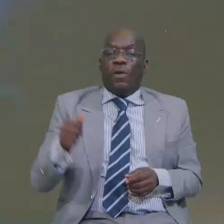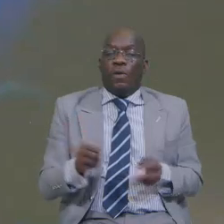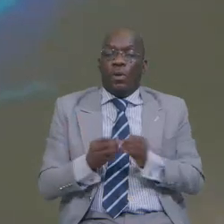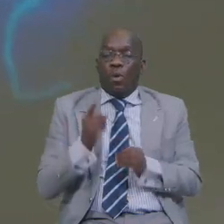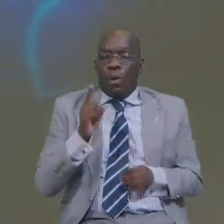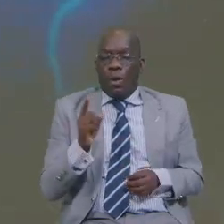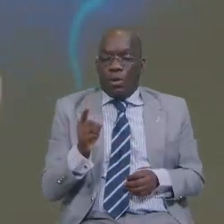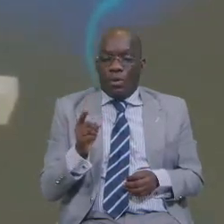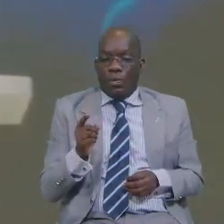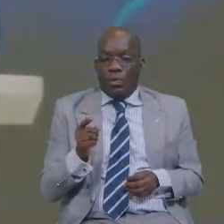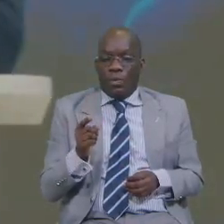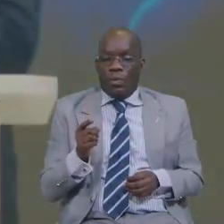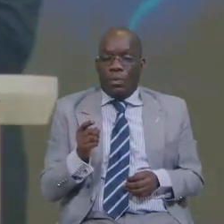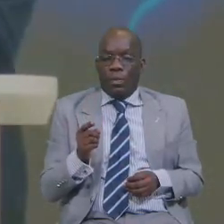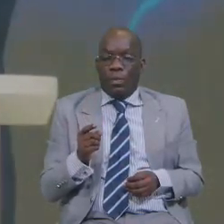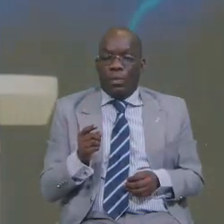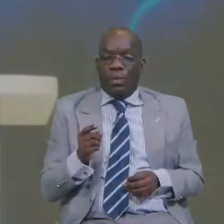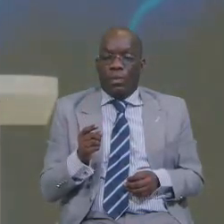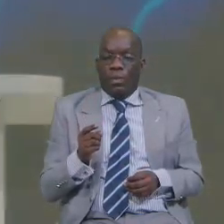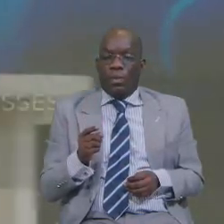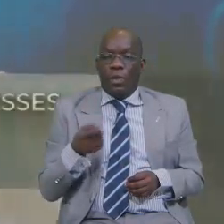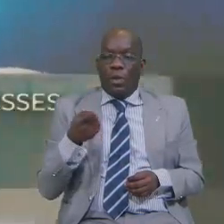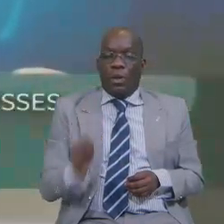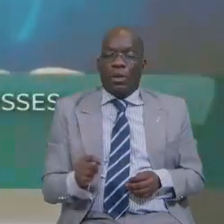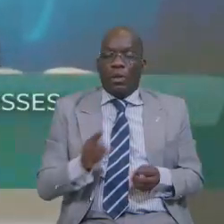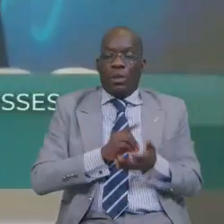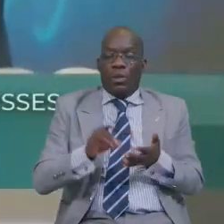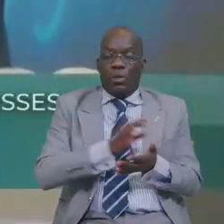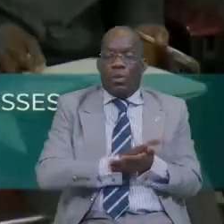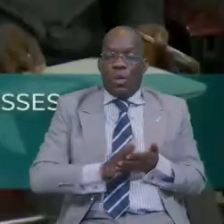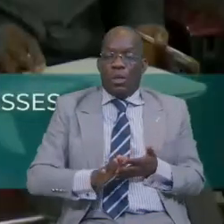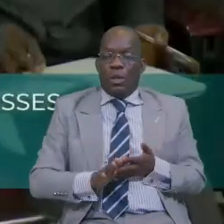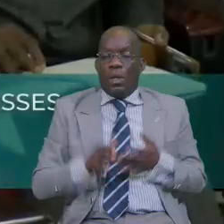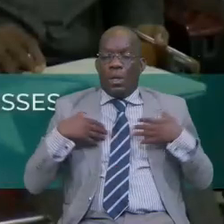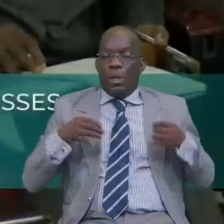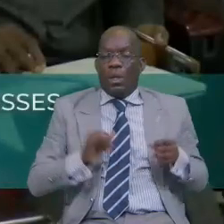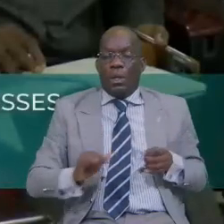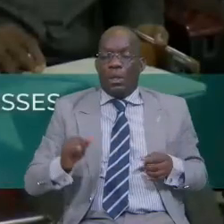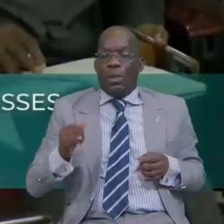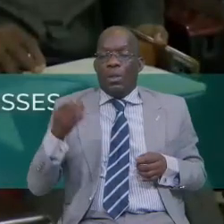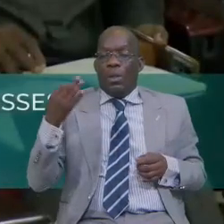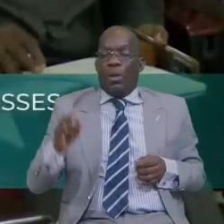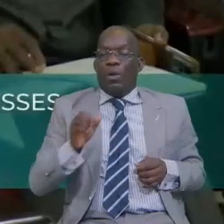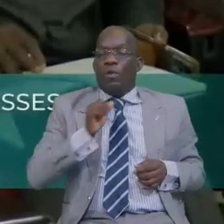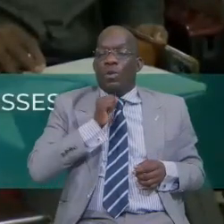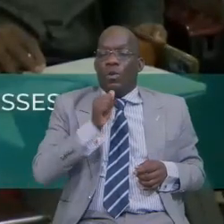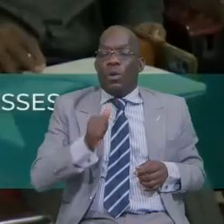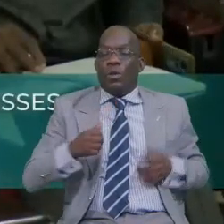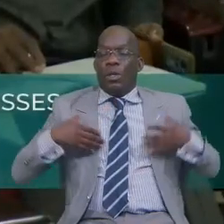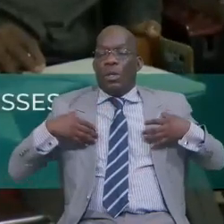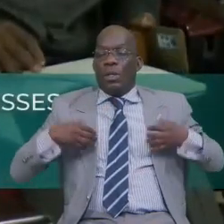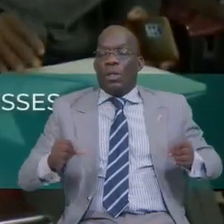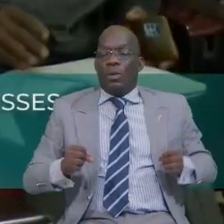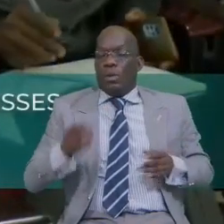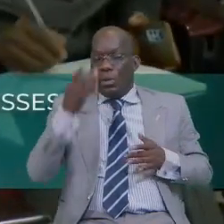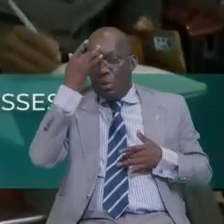Number one, we're looking at the supernatural healing of incurable sicknesses. We